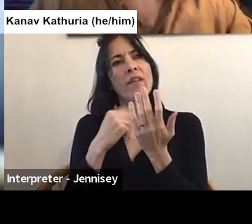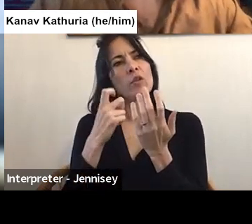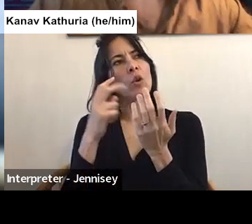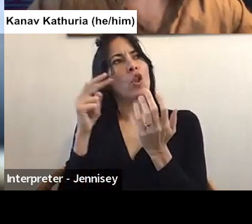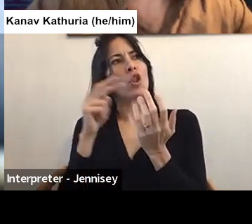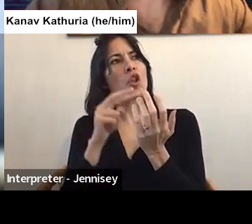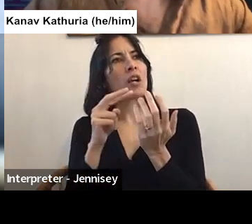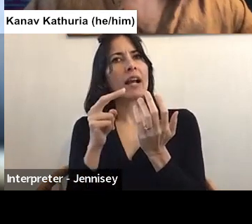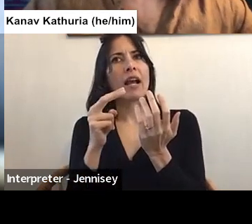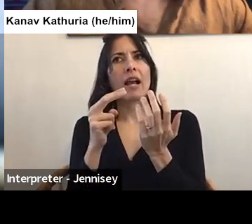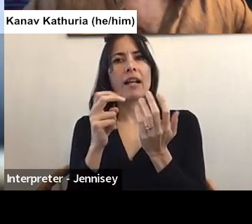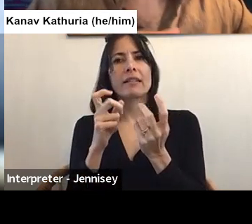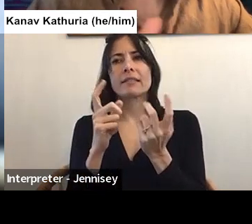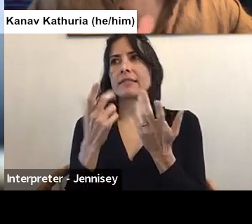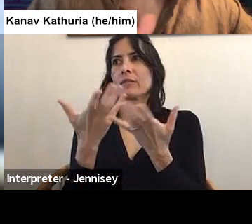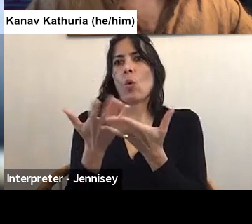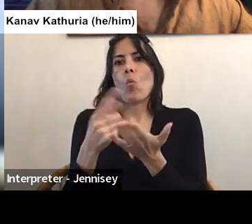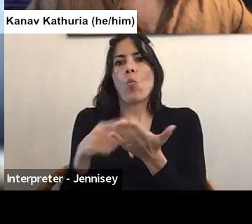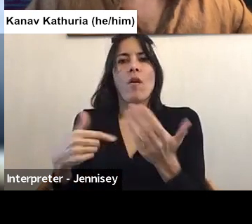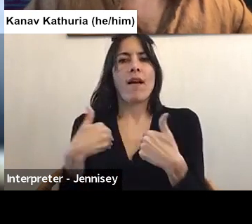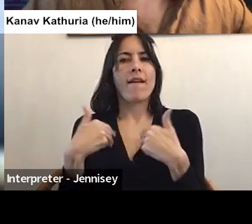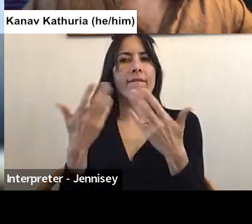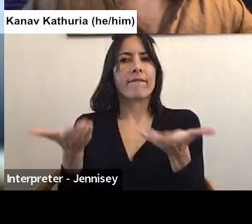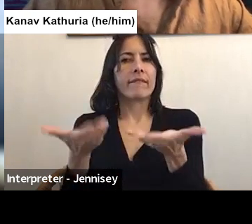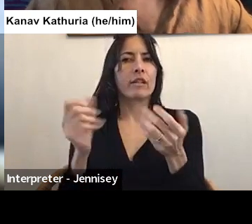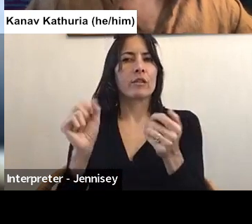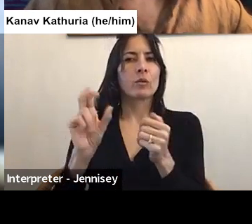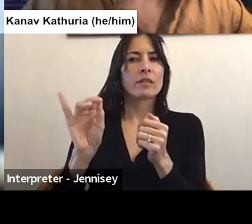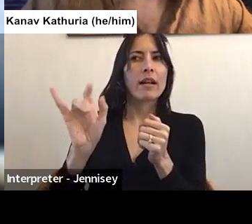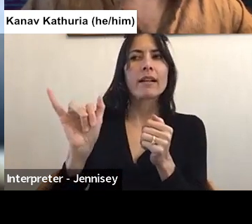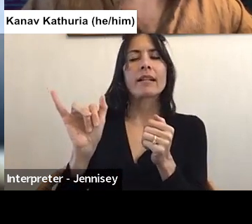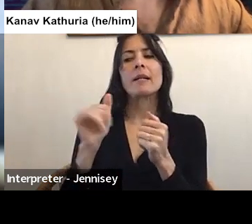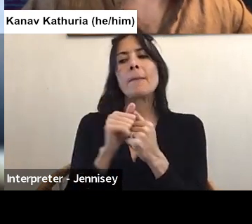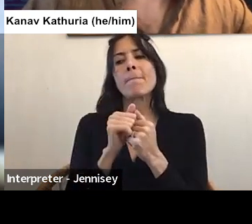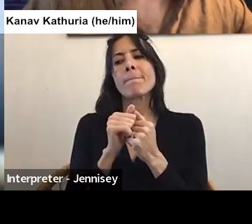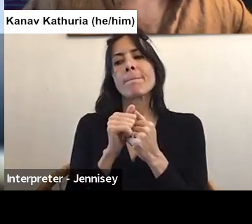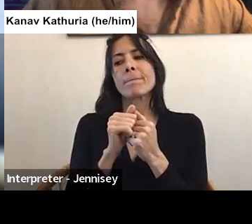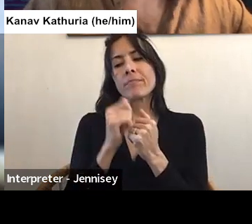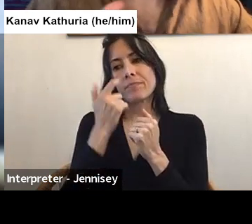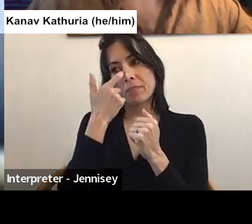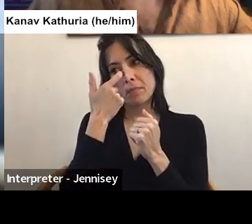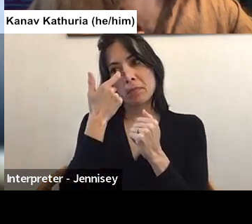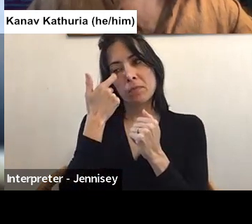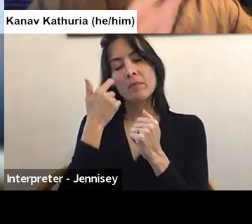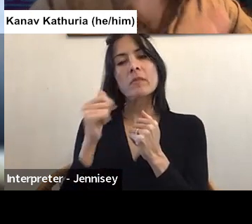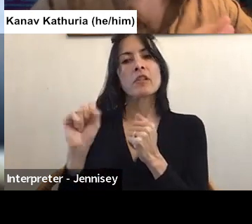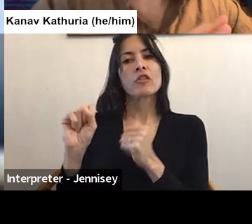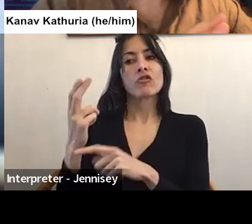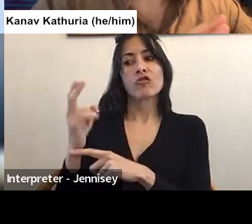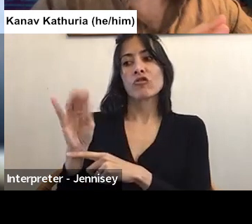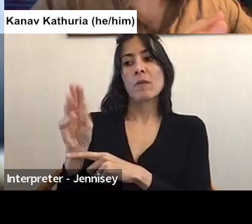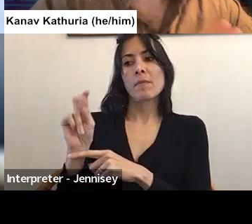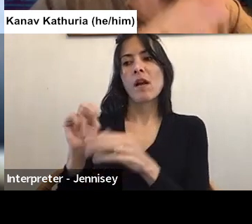are in place in the society. And I think there's a good divide here between what a friend and a comrade, Shimon, outlines between